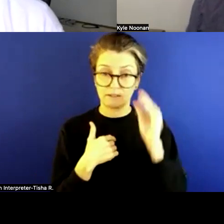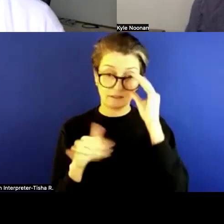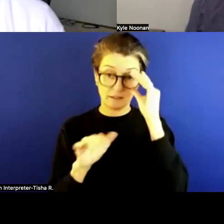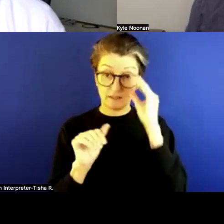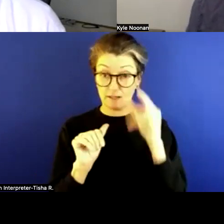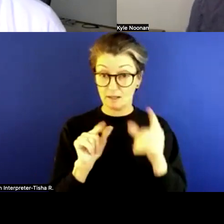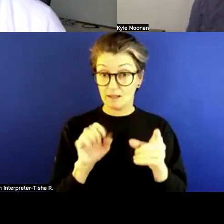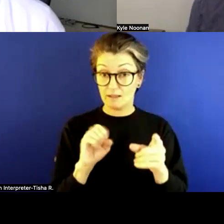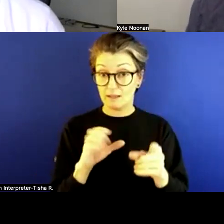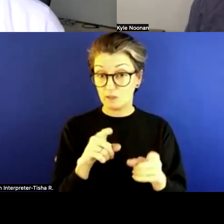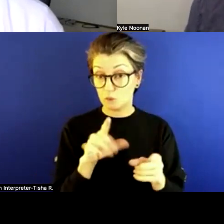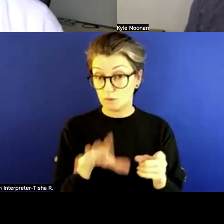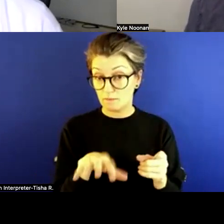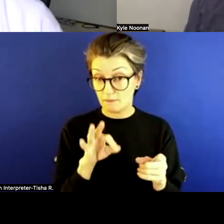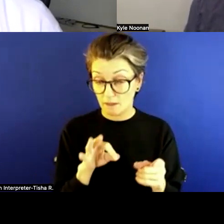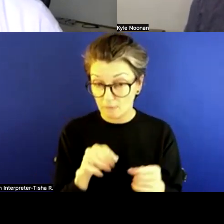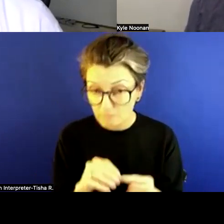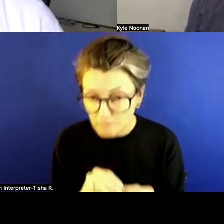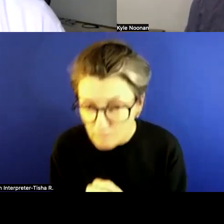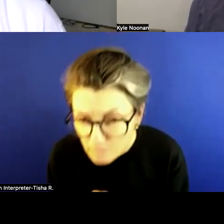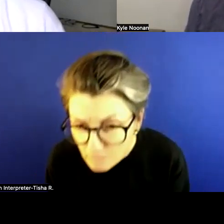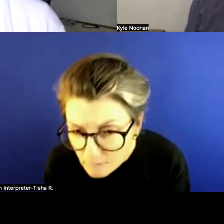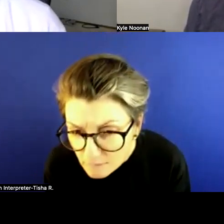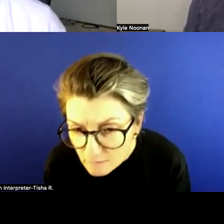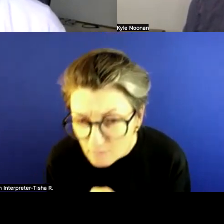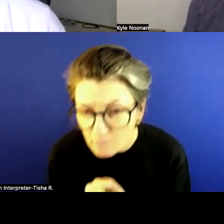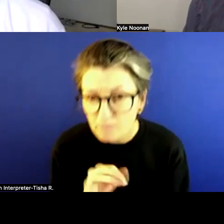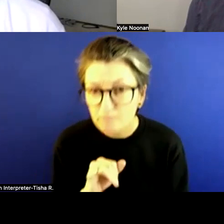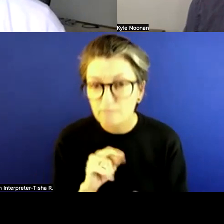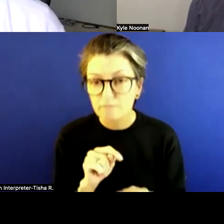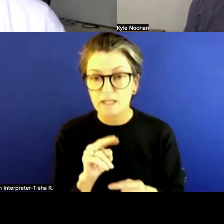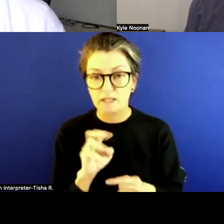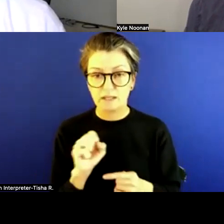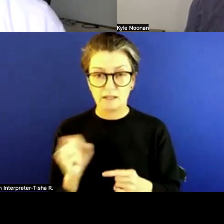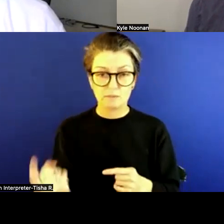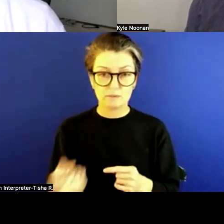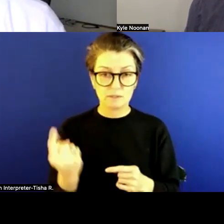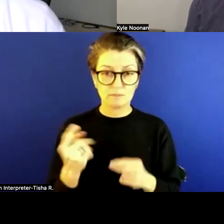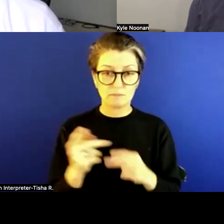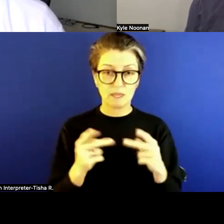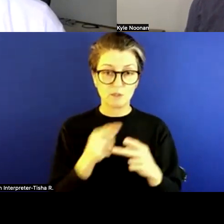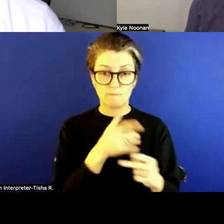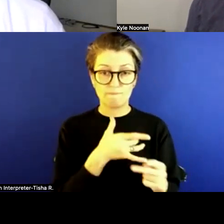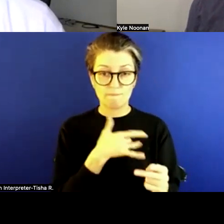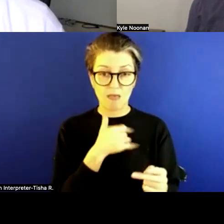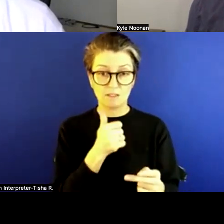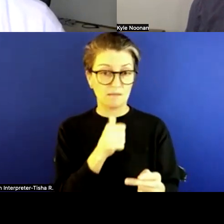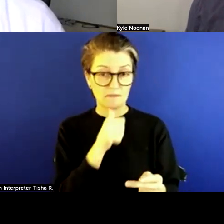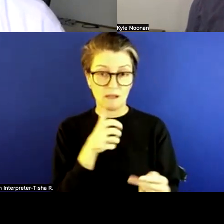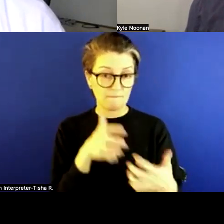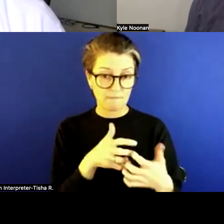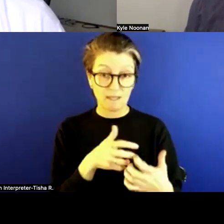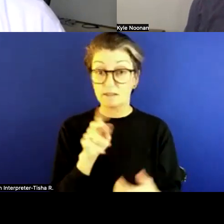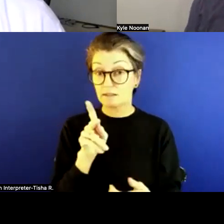that fitness was someplace where you didn't feel like you fit anymore, but you made a place for yourself. And Kyle,